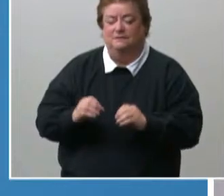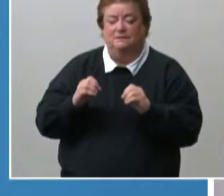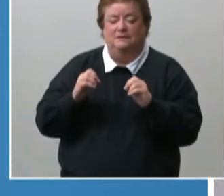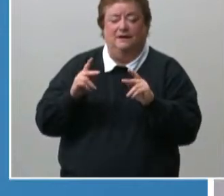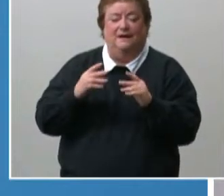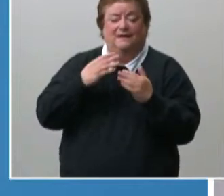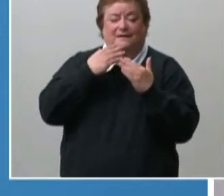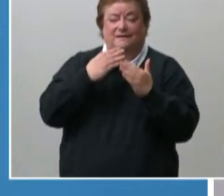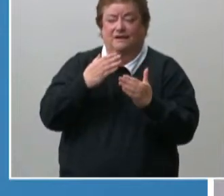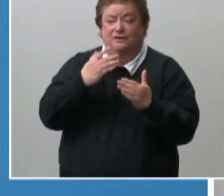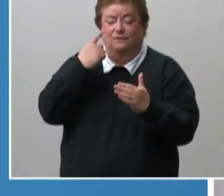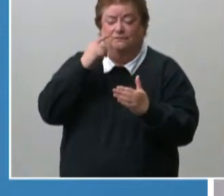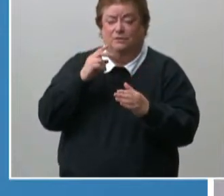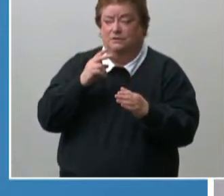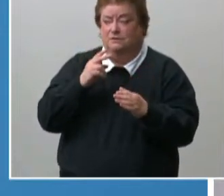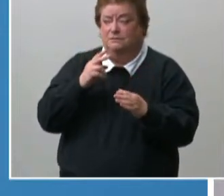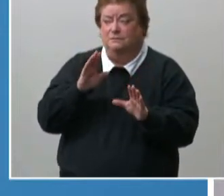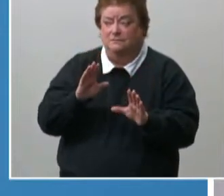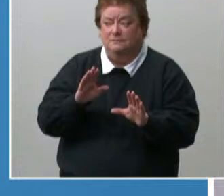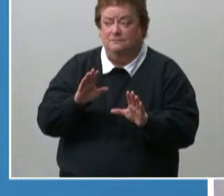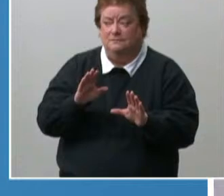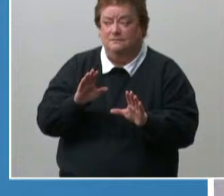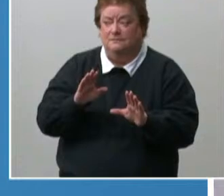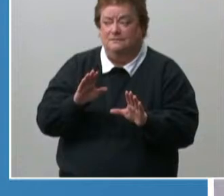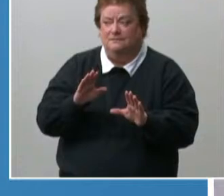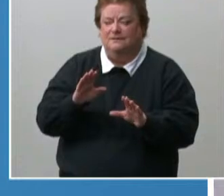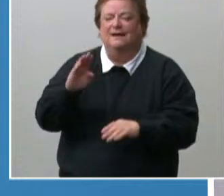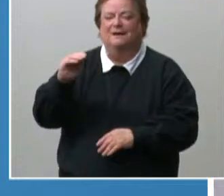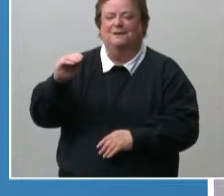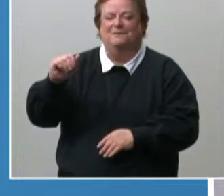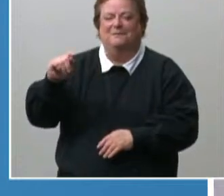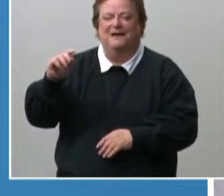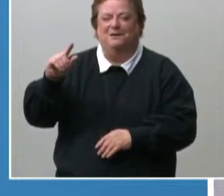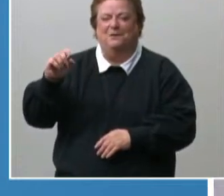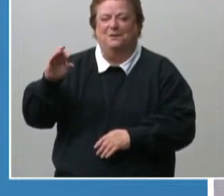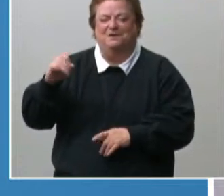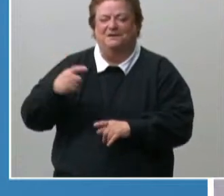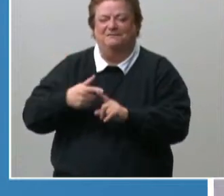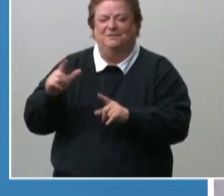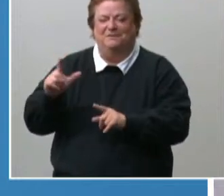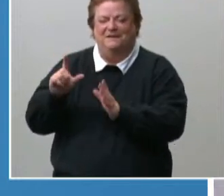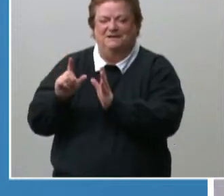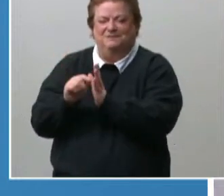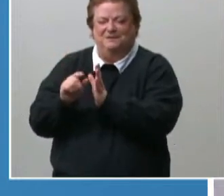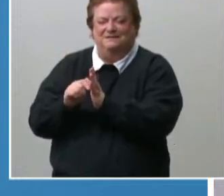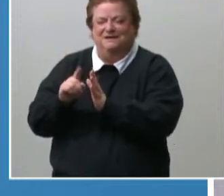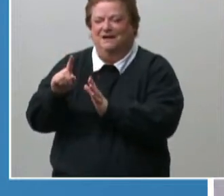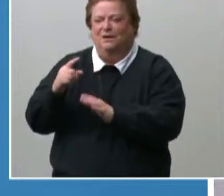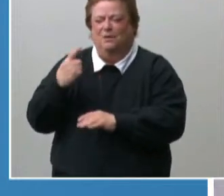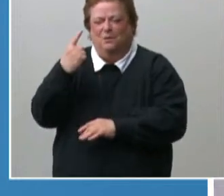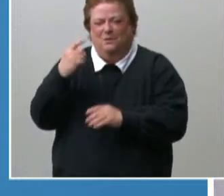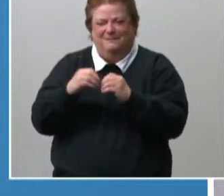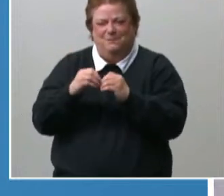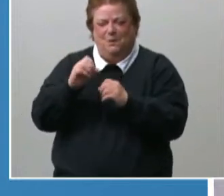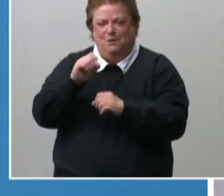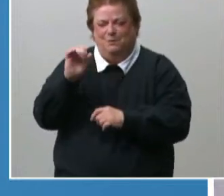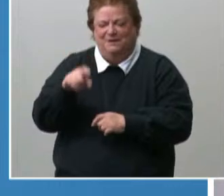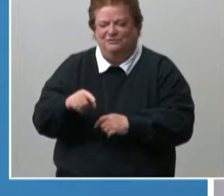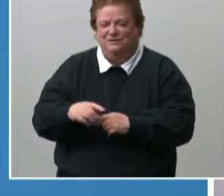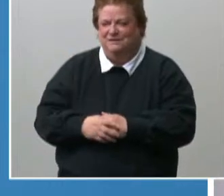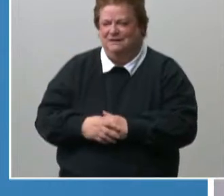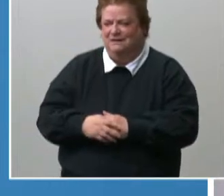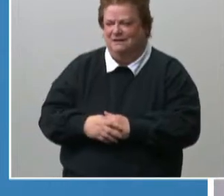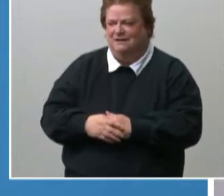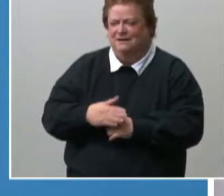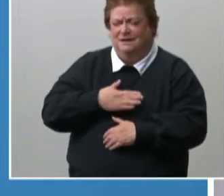Okay, thank you again for joining. Oh. Sorry, Pat, it's Matt over at Wriststyle. I just had I had one more question for you.